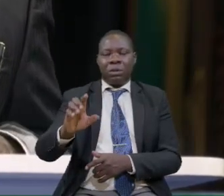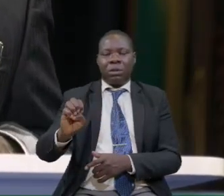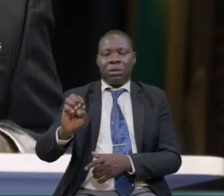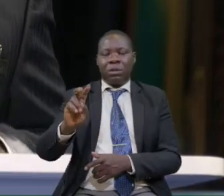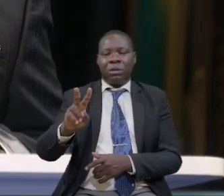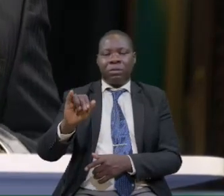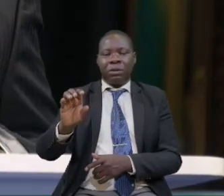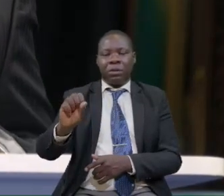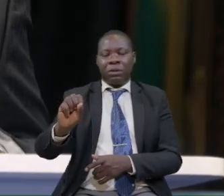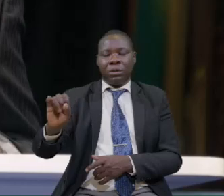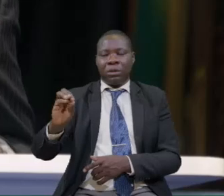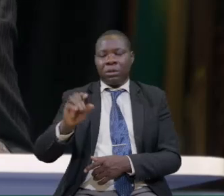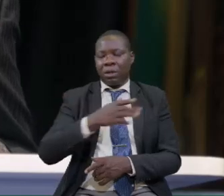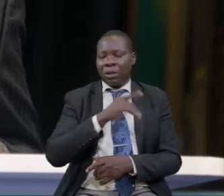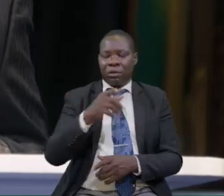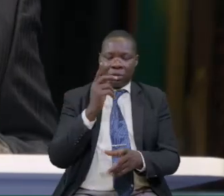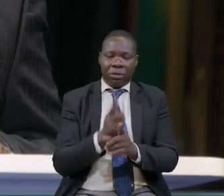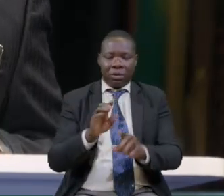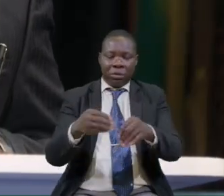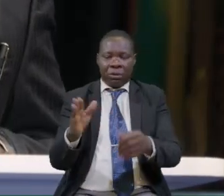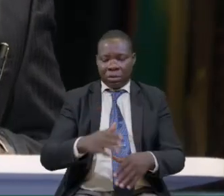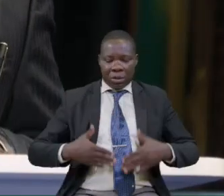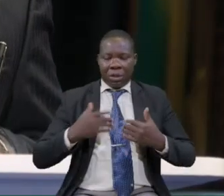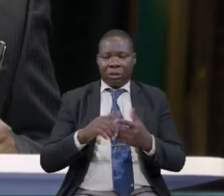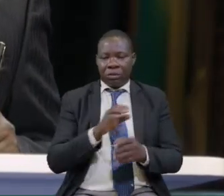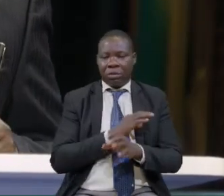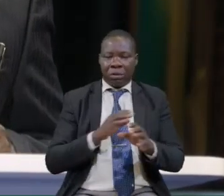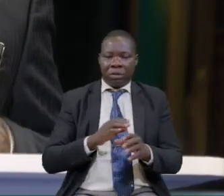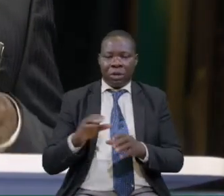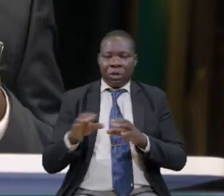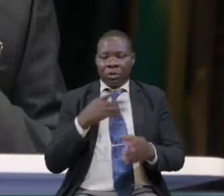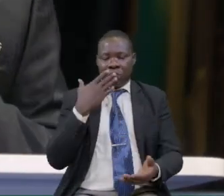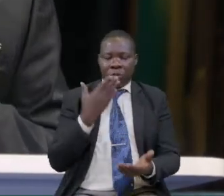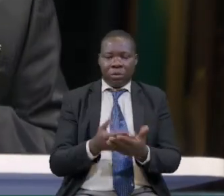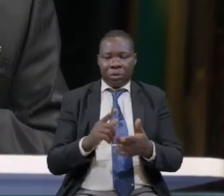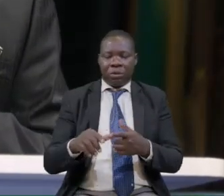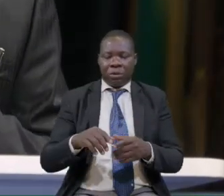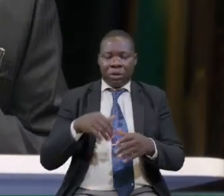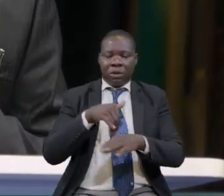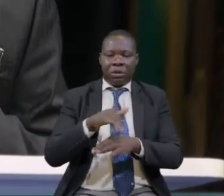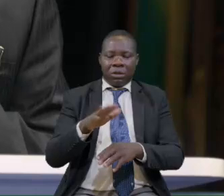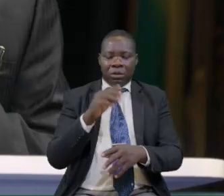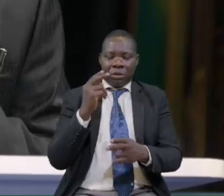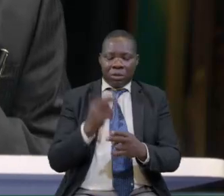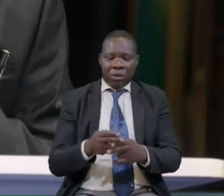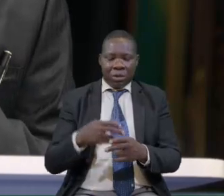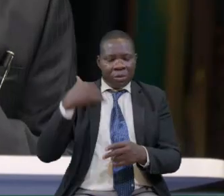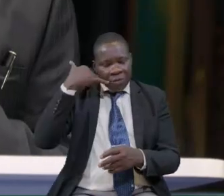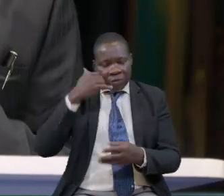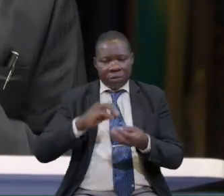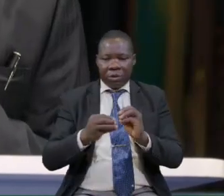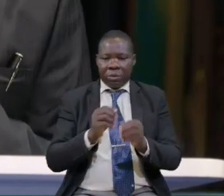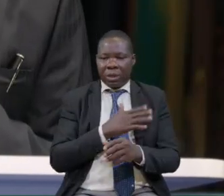do well to send your name, phone number, and your location, that is